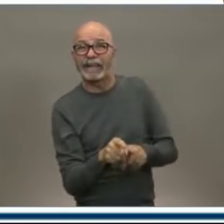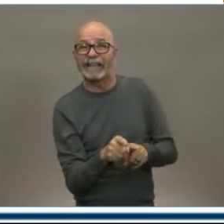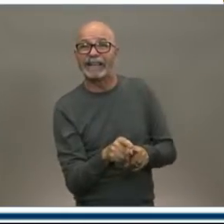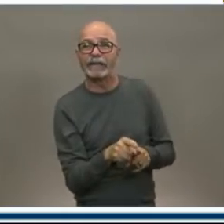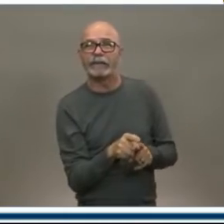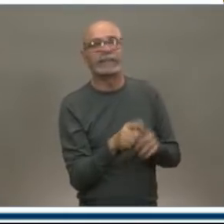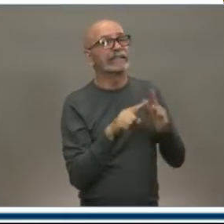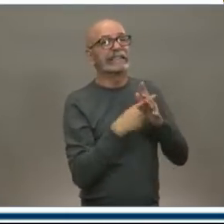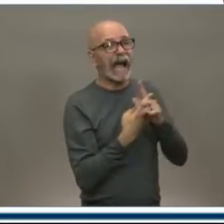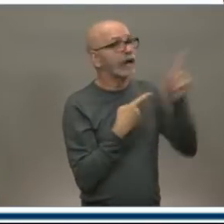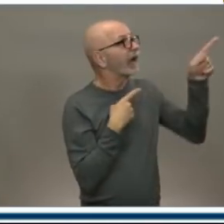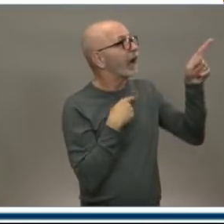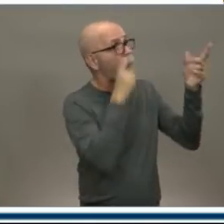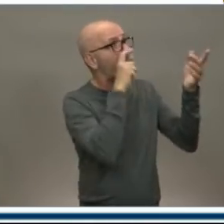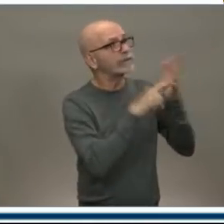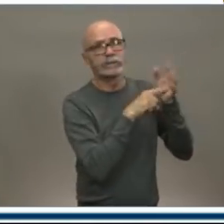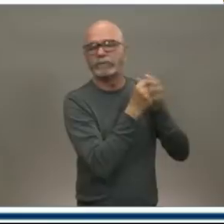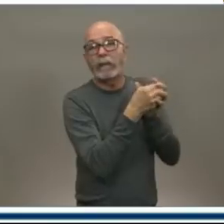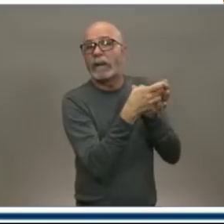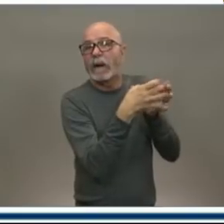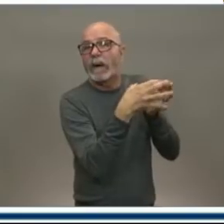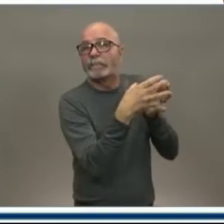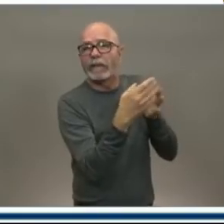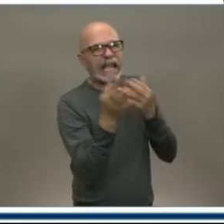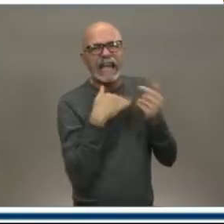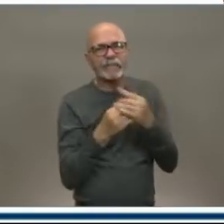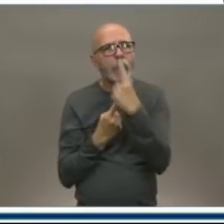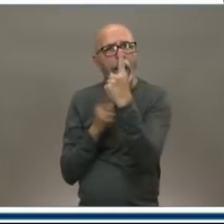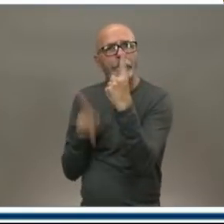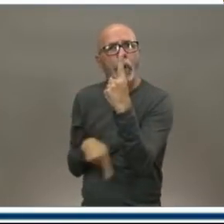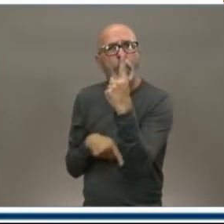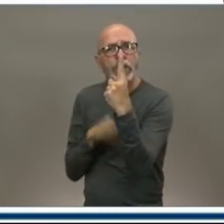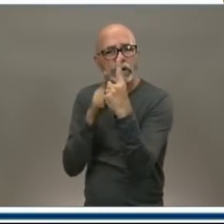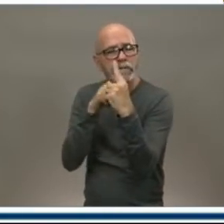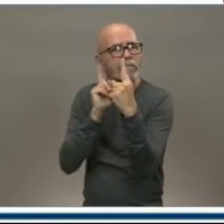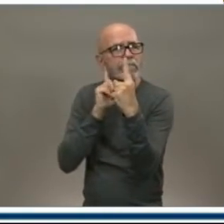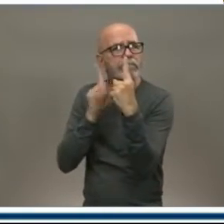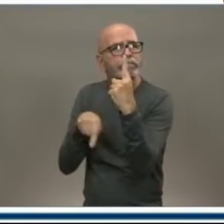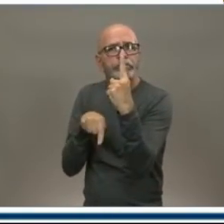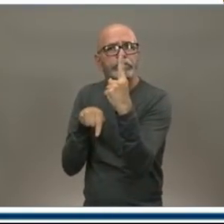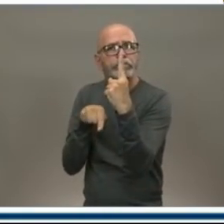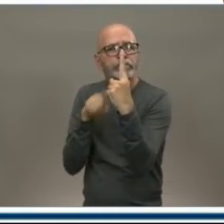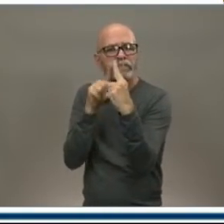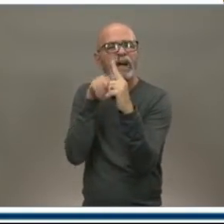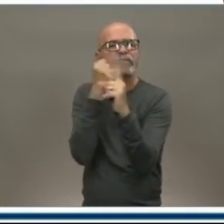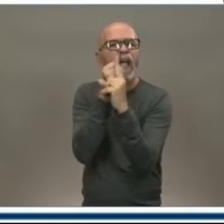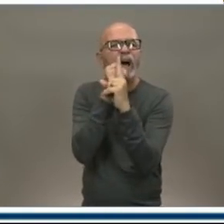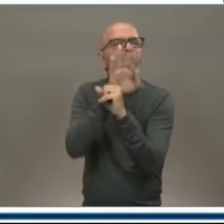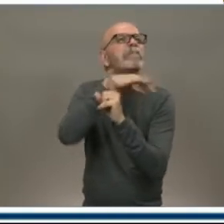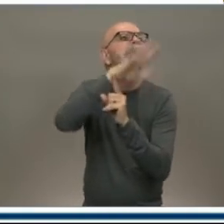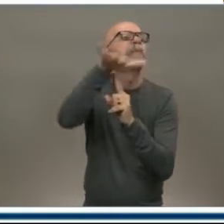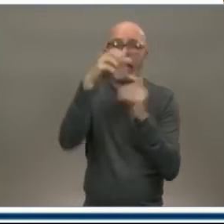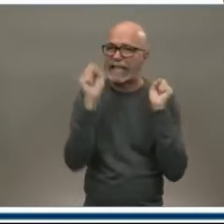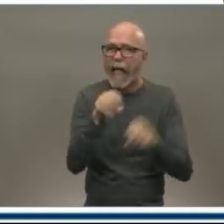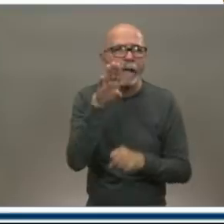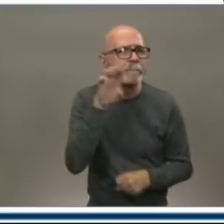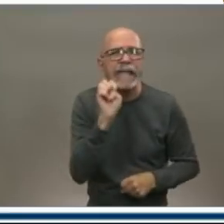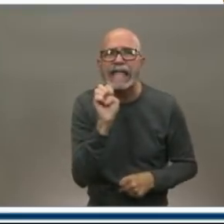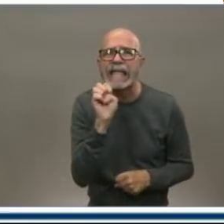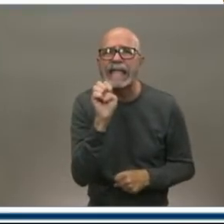there. It only takes one person, it occurs to me, to not follow the travel protocols, and we could end up with community spread. Could you just comment on